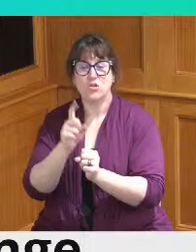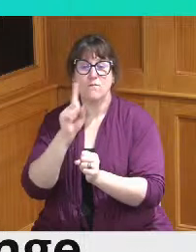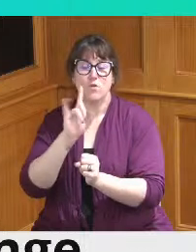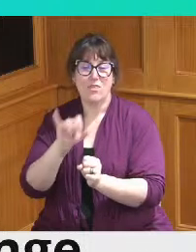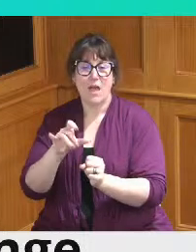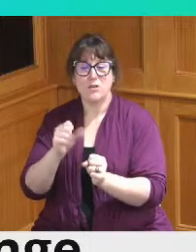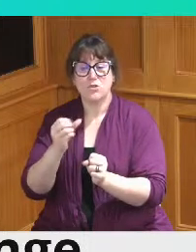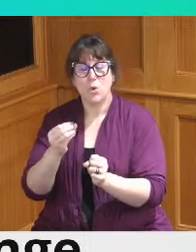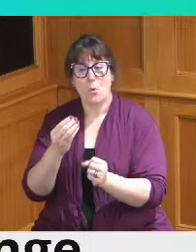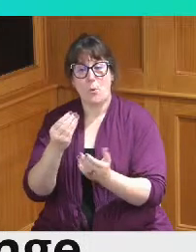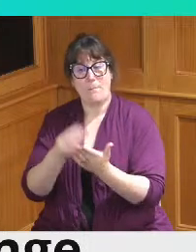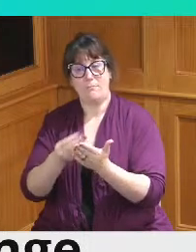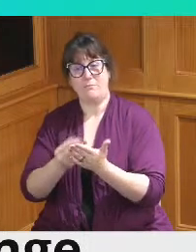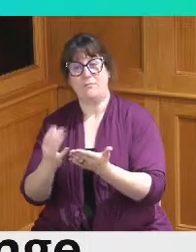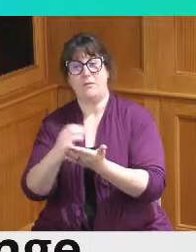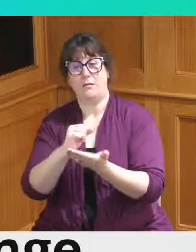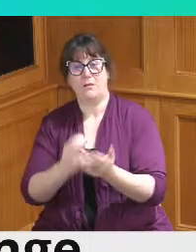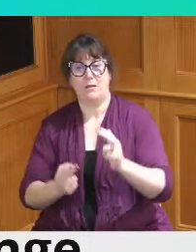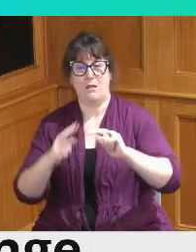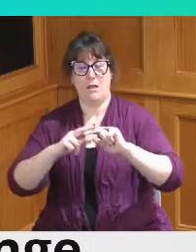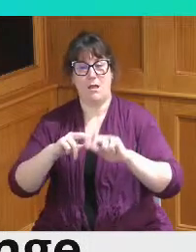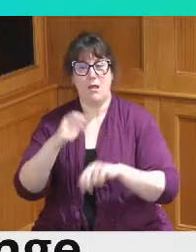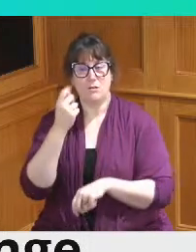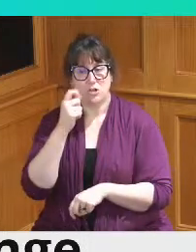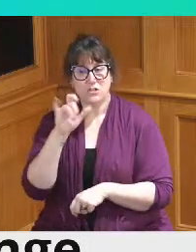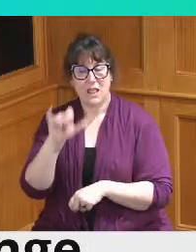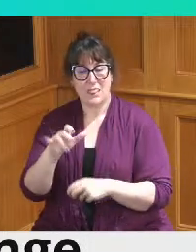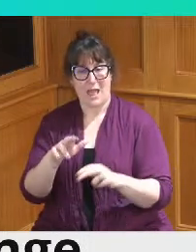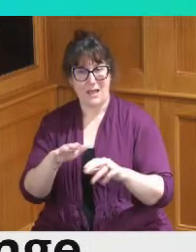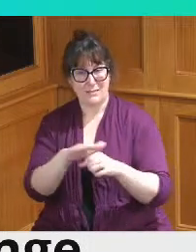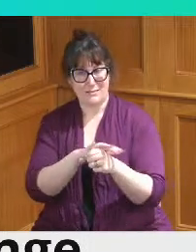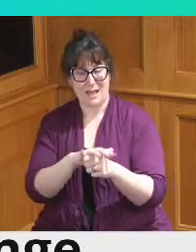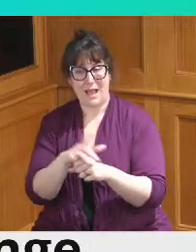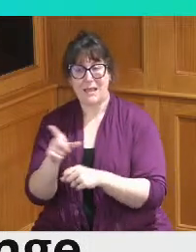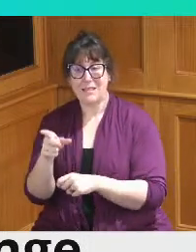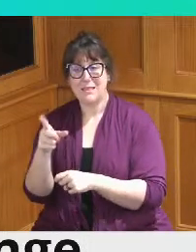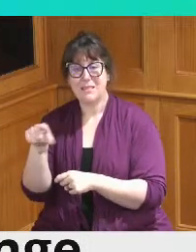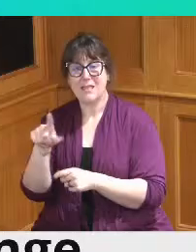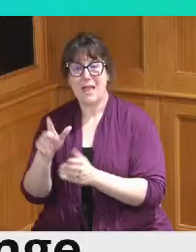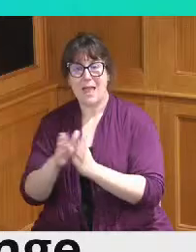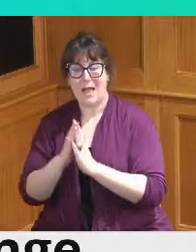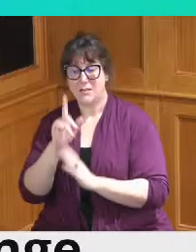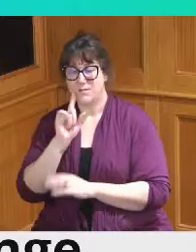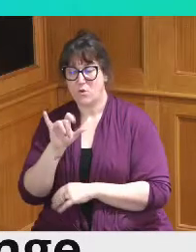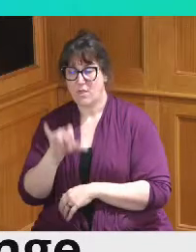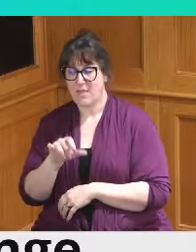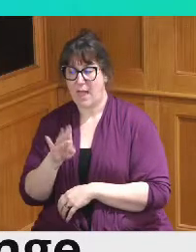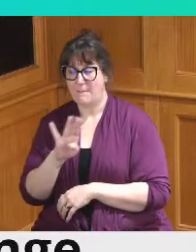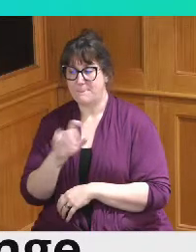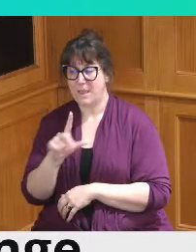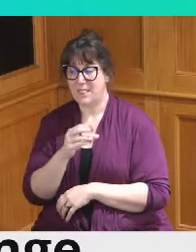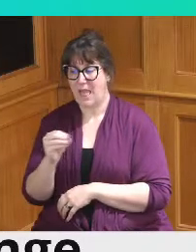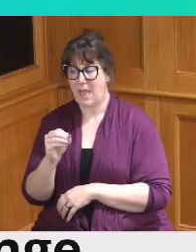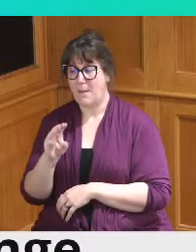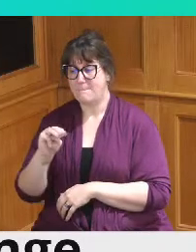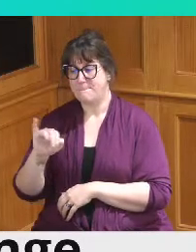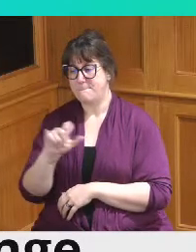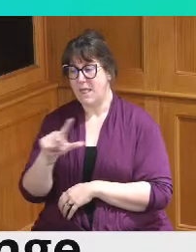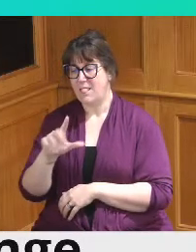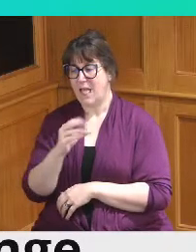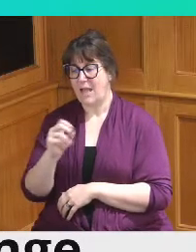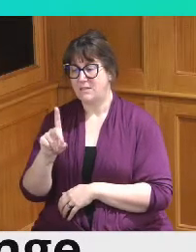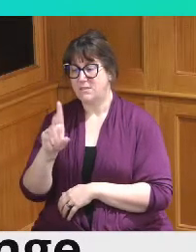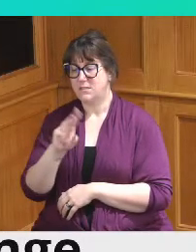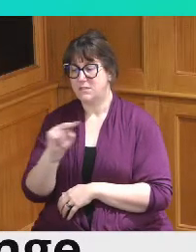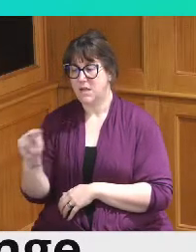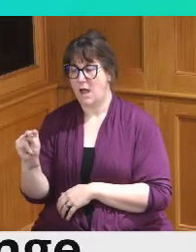village. In addition to the Lock site, they asked us to look at the neighboring Mill and Dunn Historic Business District. There's a great amount of potential